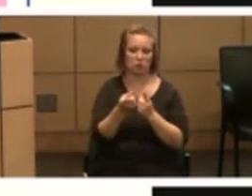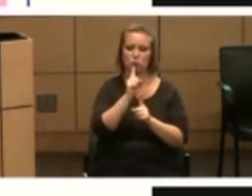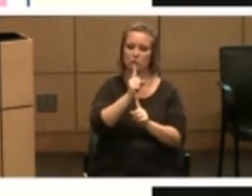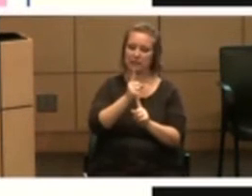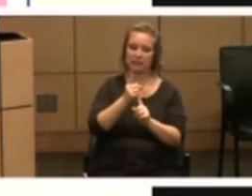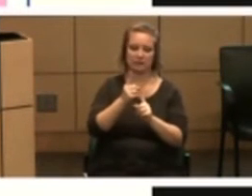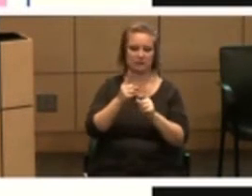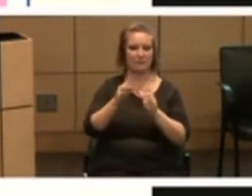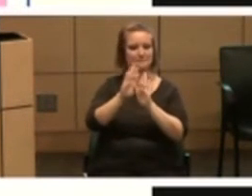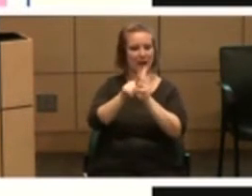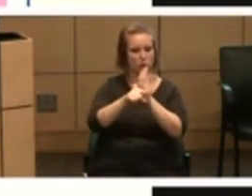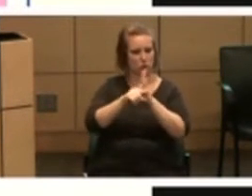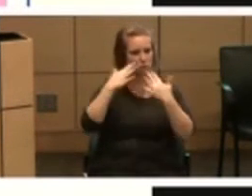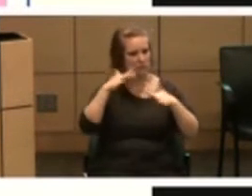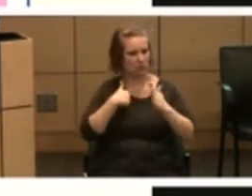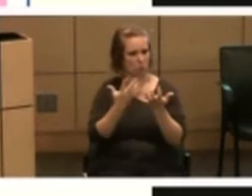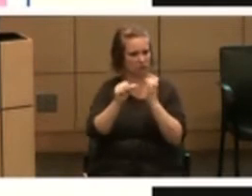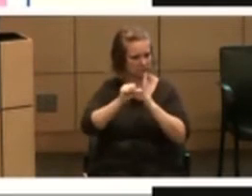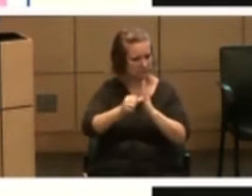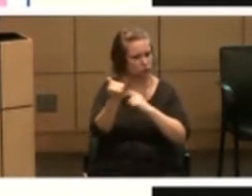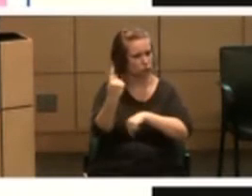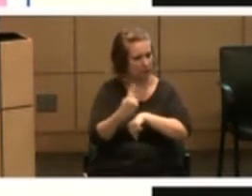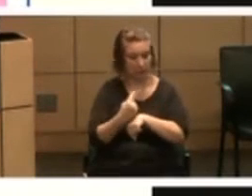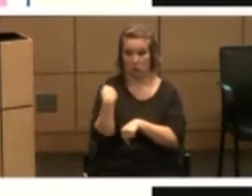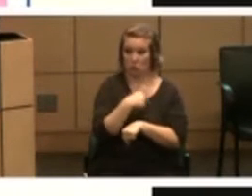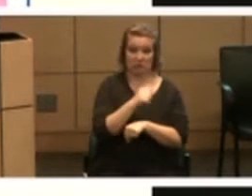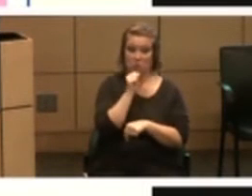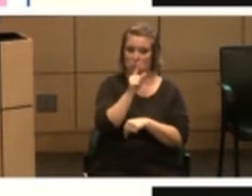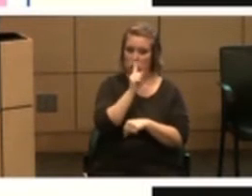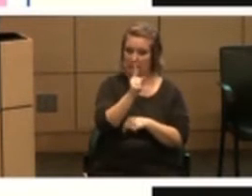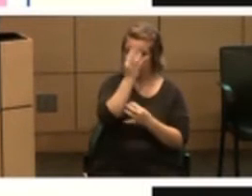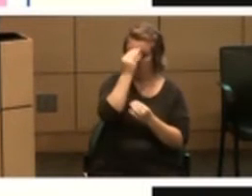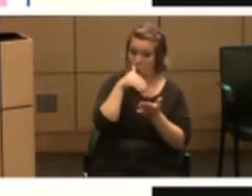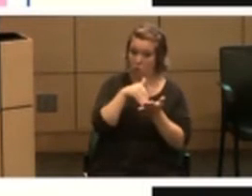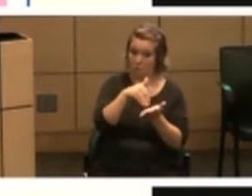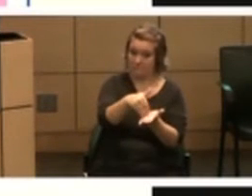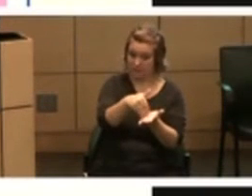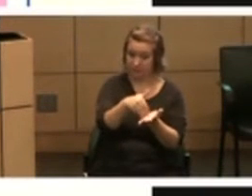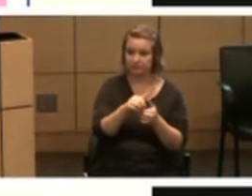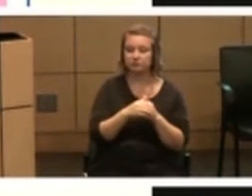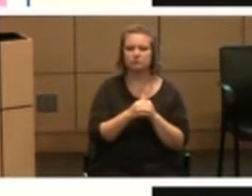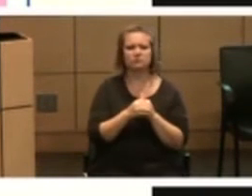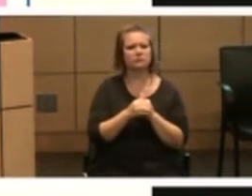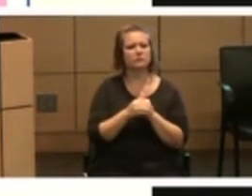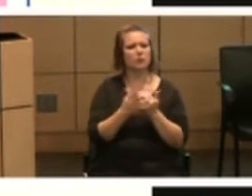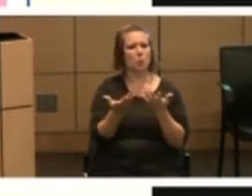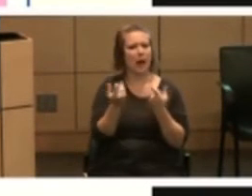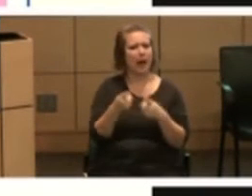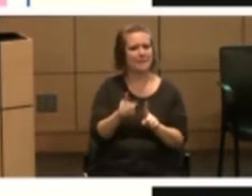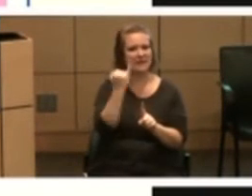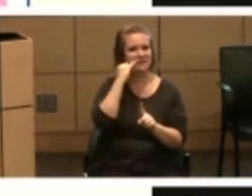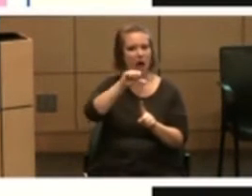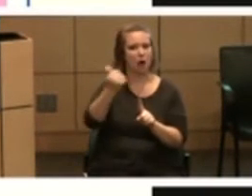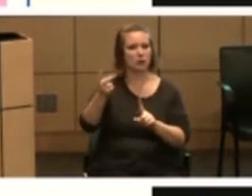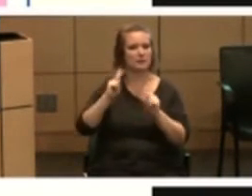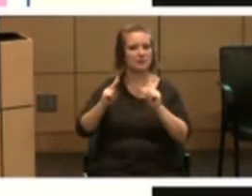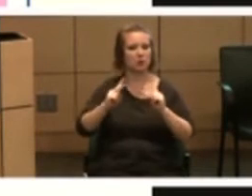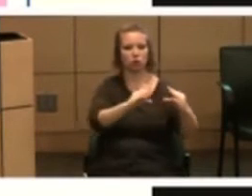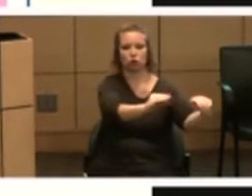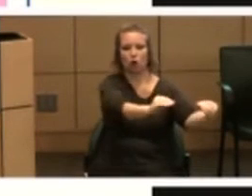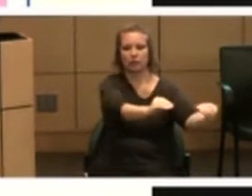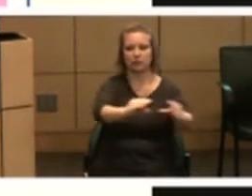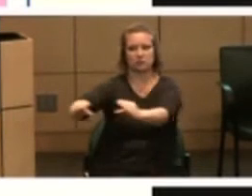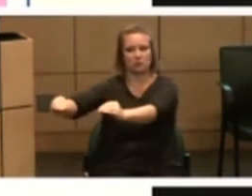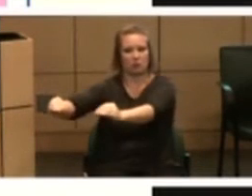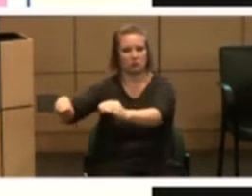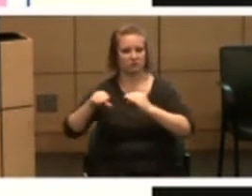competing background sound that I'm going to try to highlight today that we really don't consider very often is, what happens when other people are talking in the background? Okay, especially